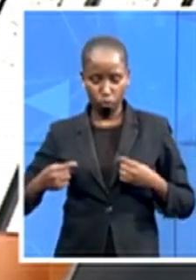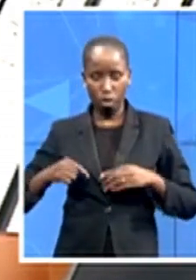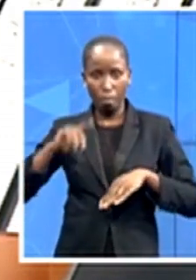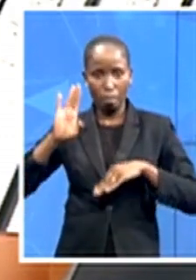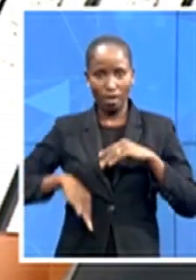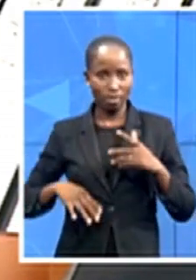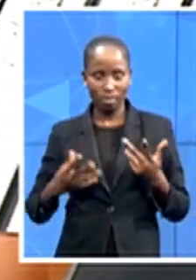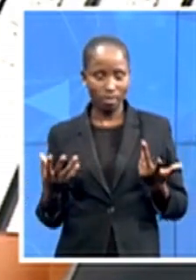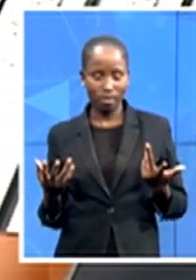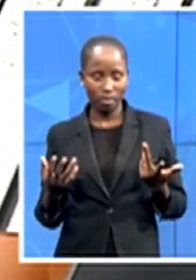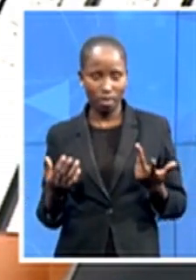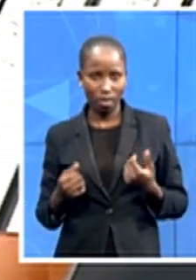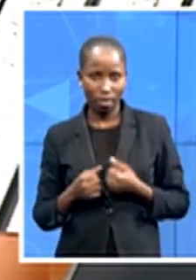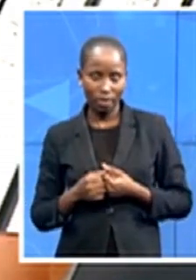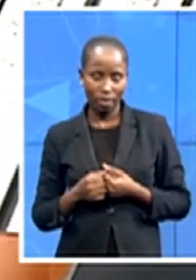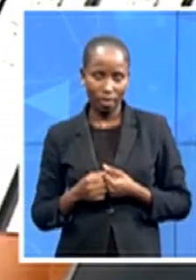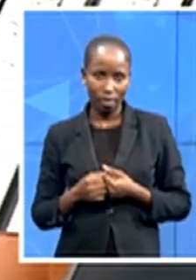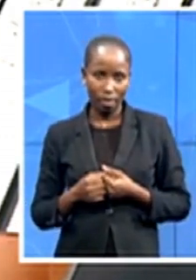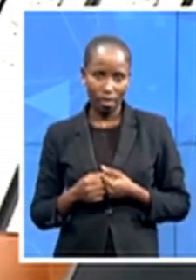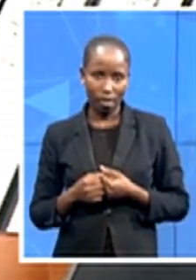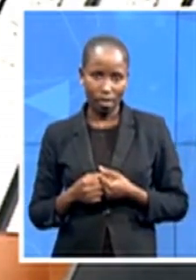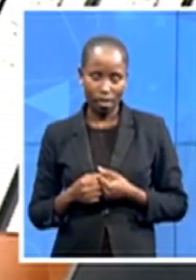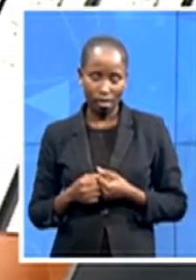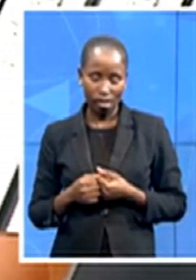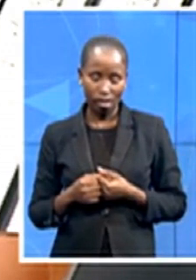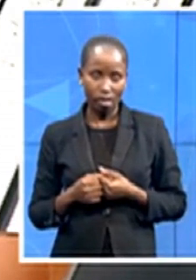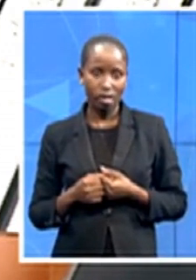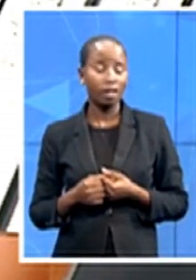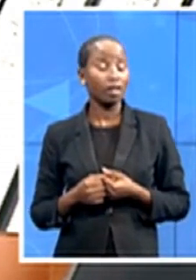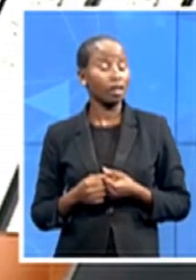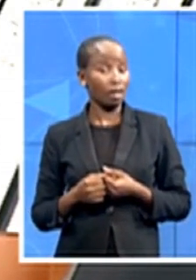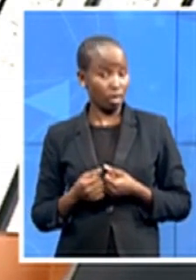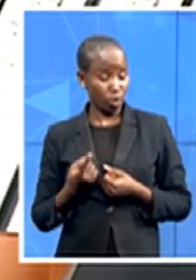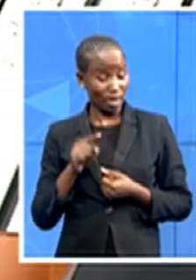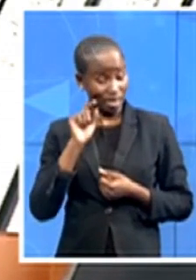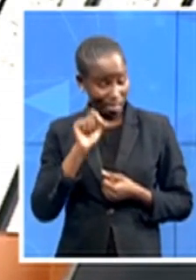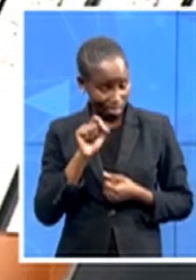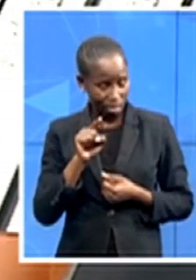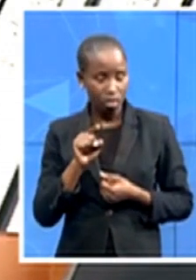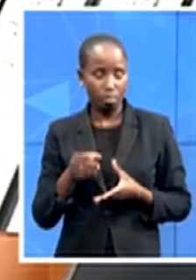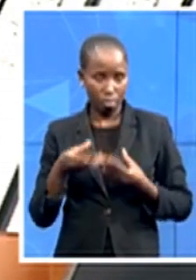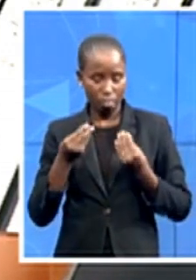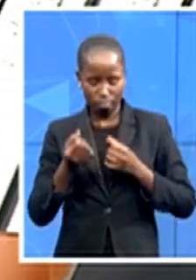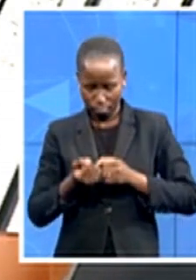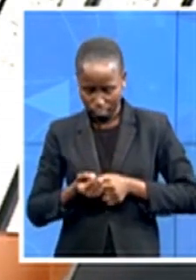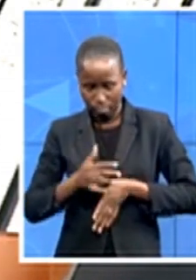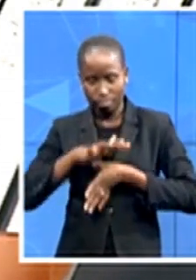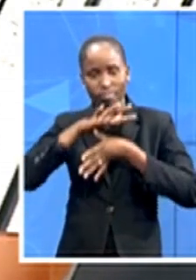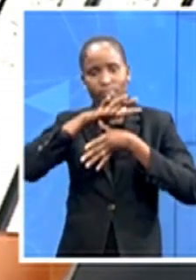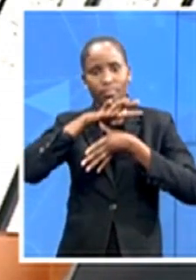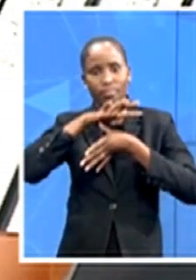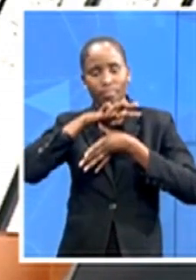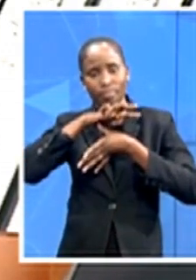It has therefore been a priority and remains an ongoing task of the administration I